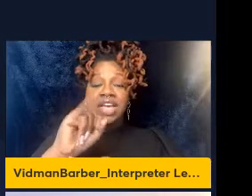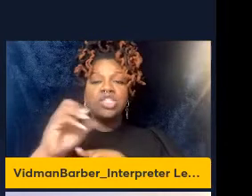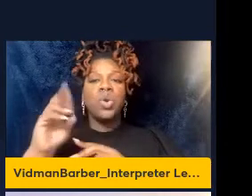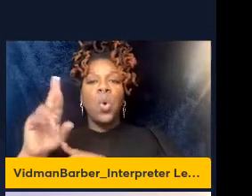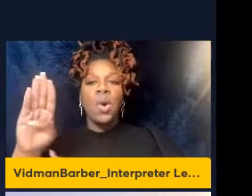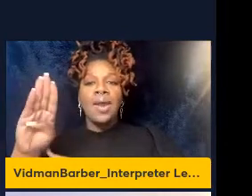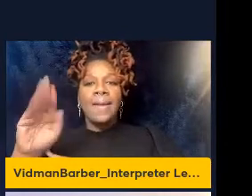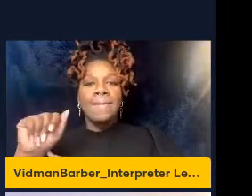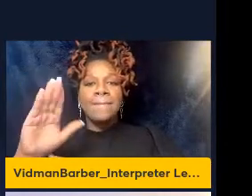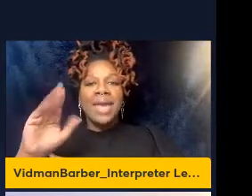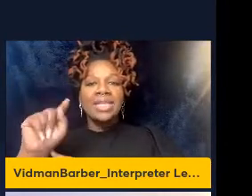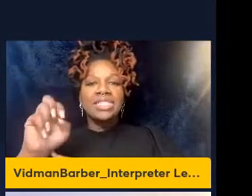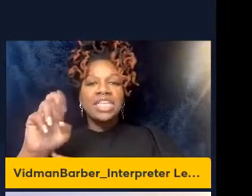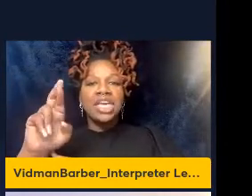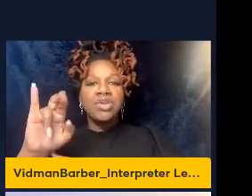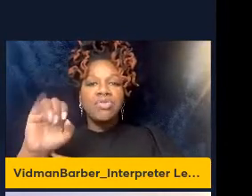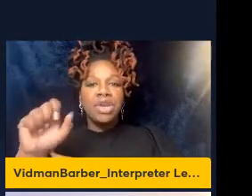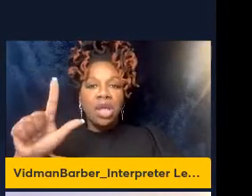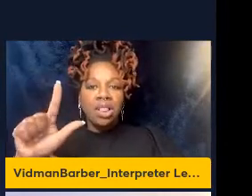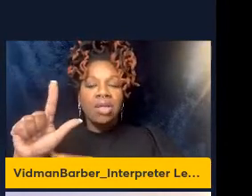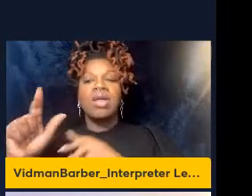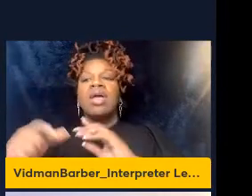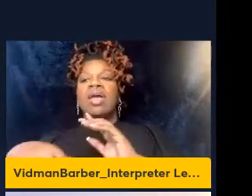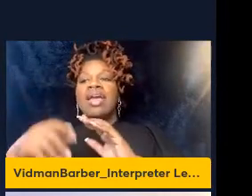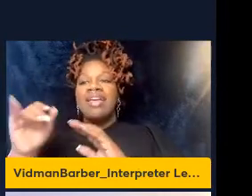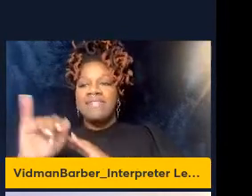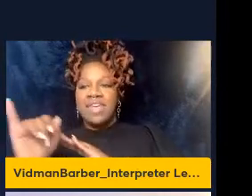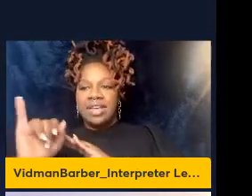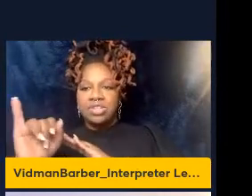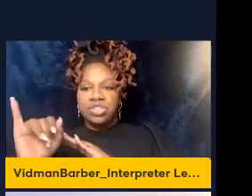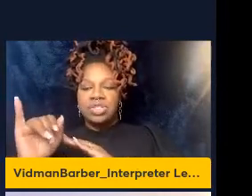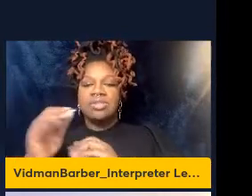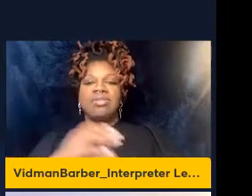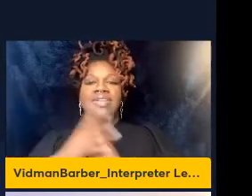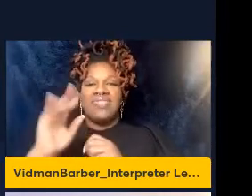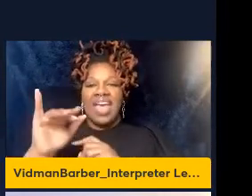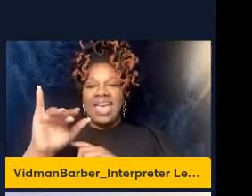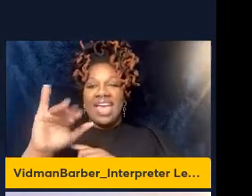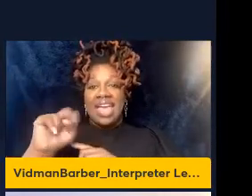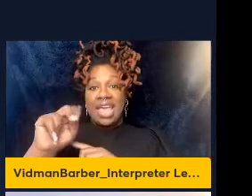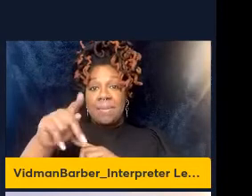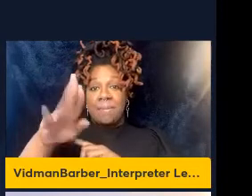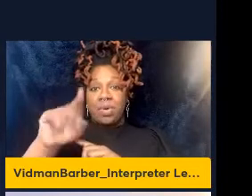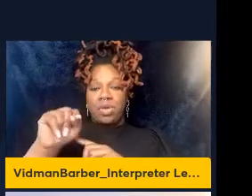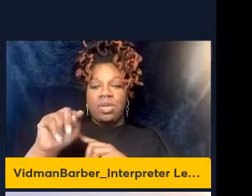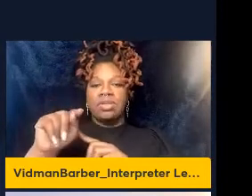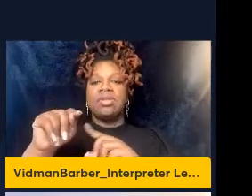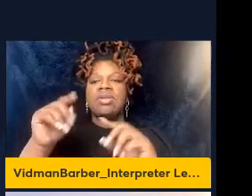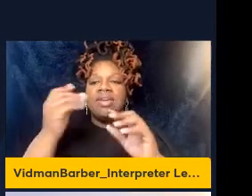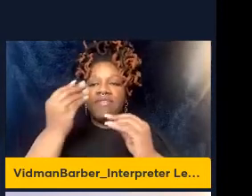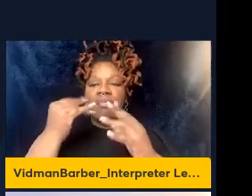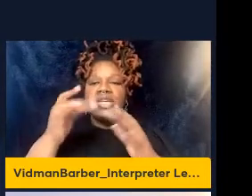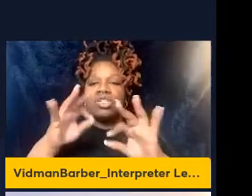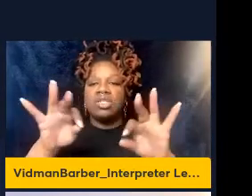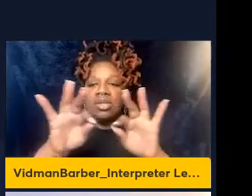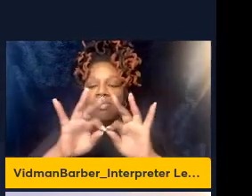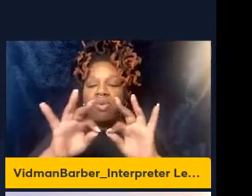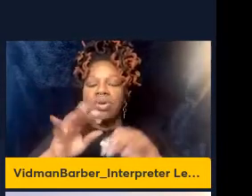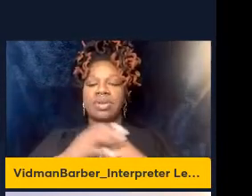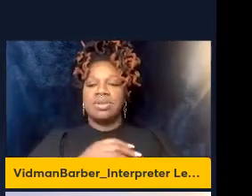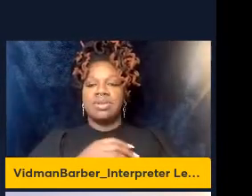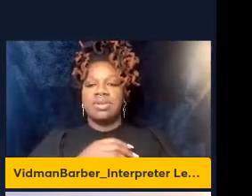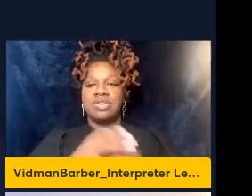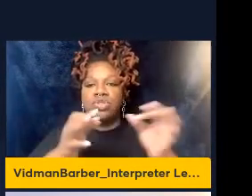incorrectly determine which one it is, viral or bacterial. And then the same thing, once